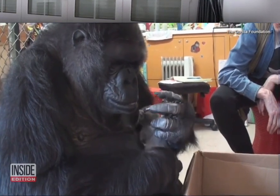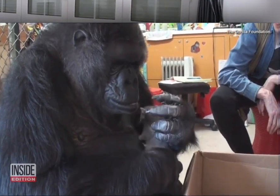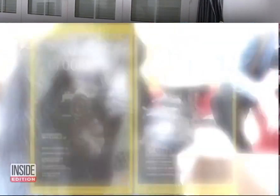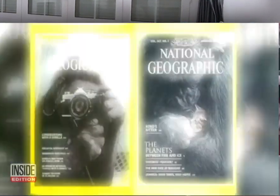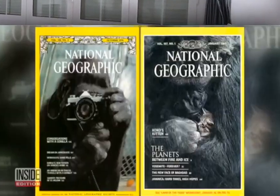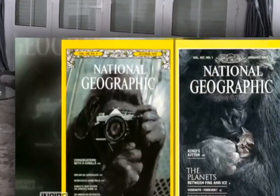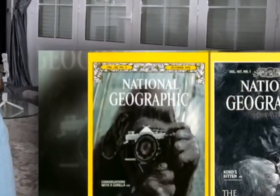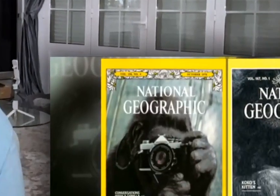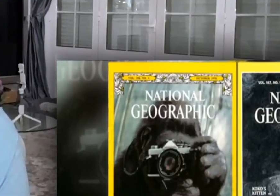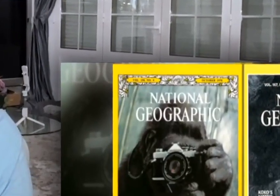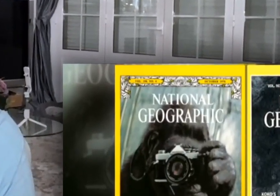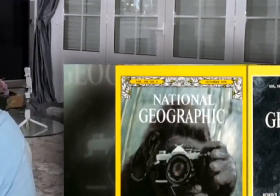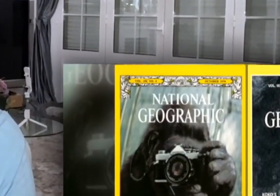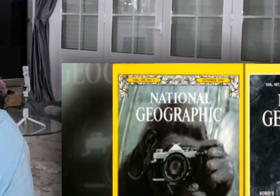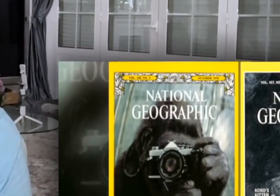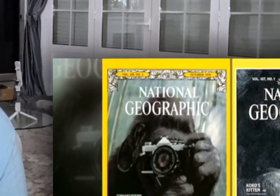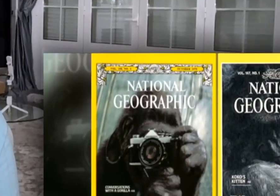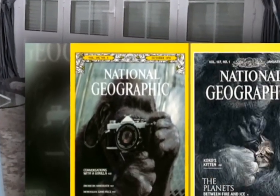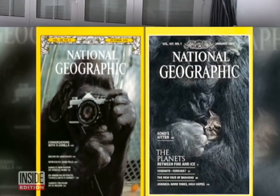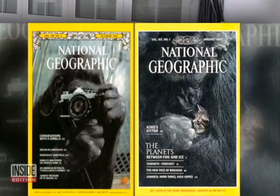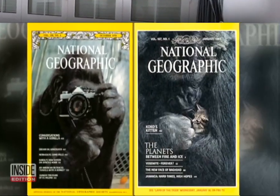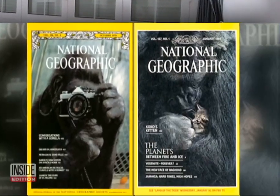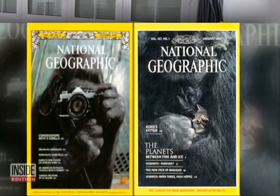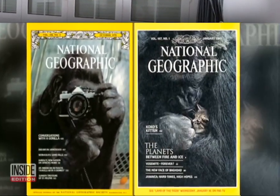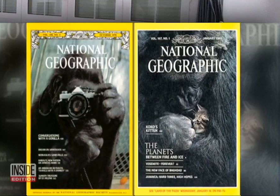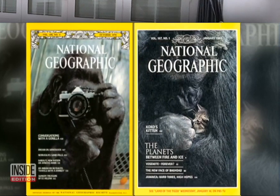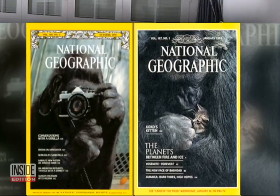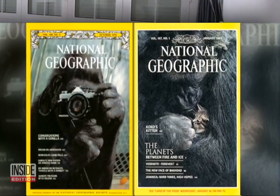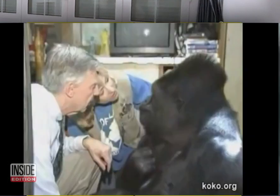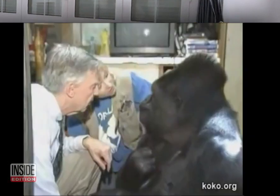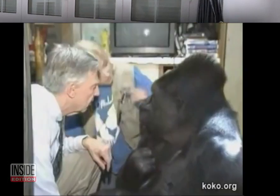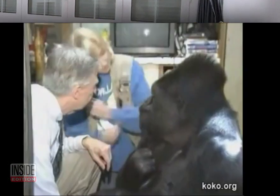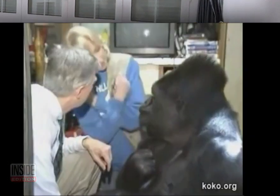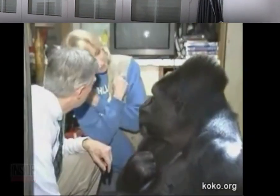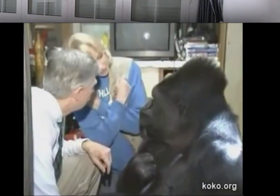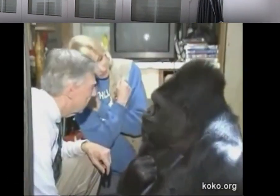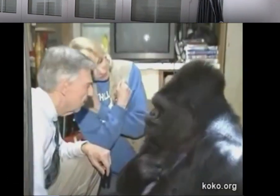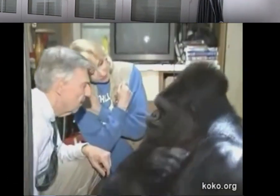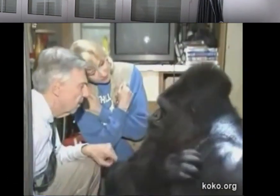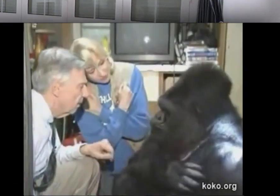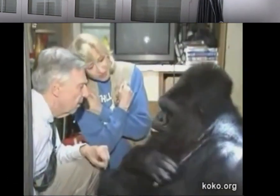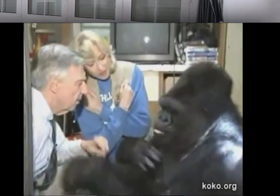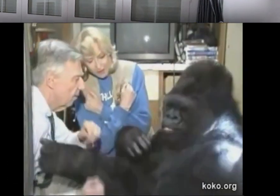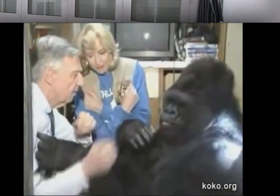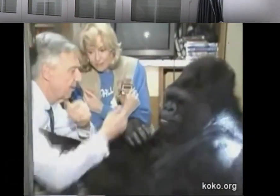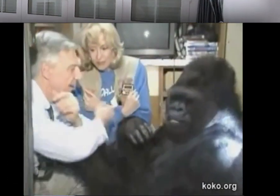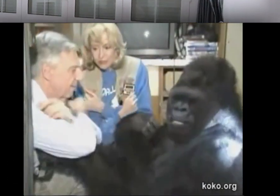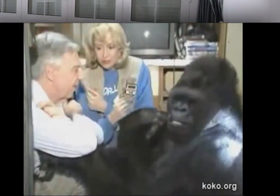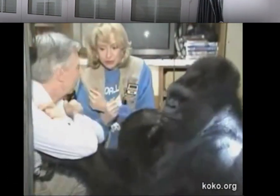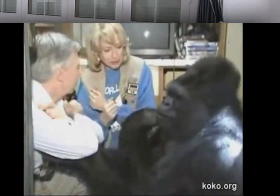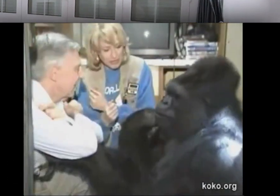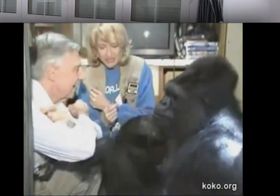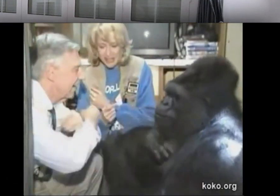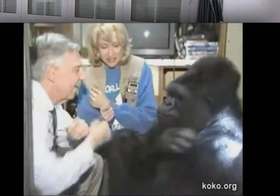of 46. She graced the cover of National Geographic twice. She was friends with Mr. Rogers. Love